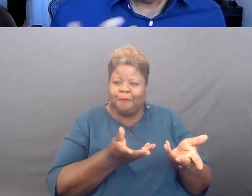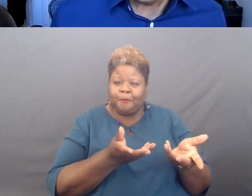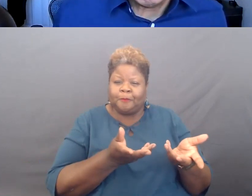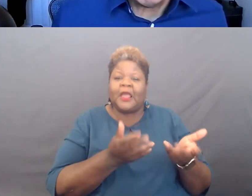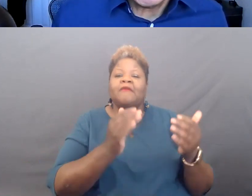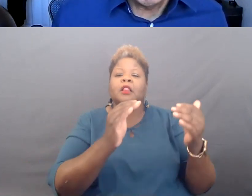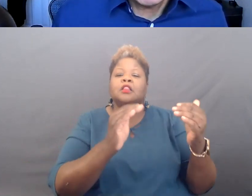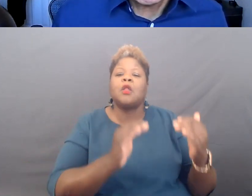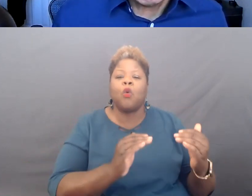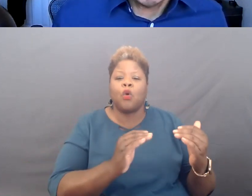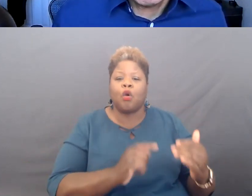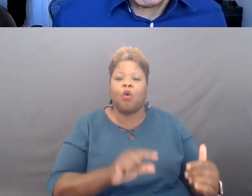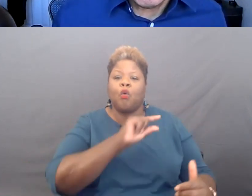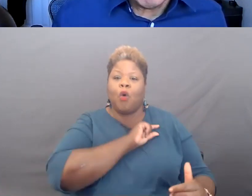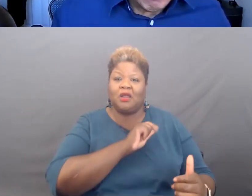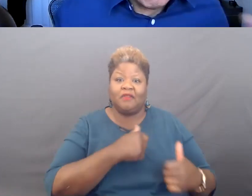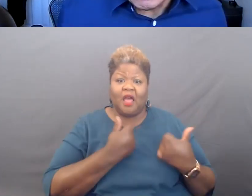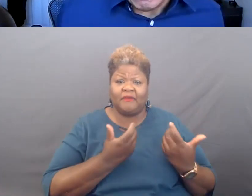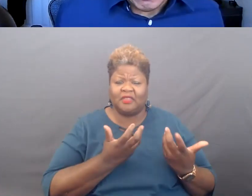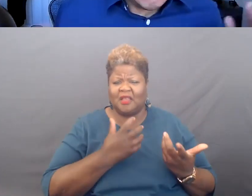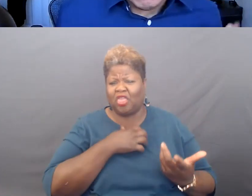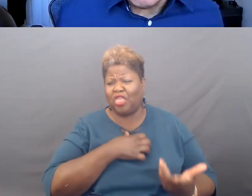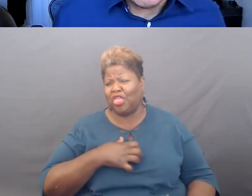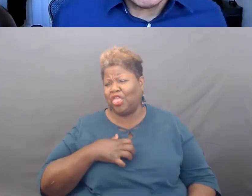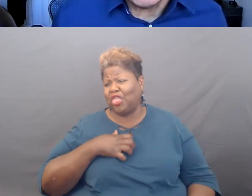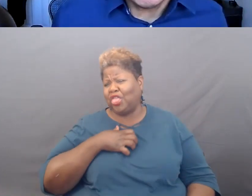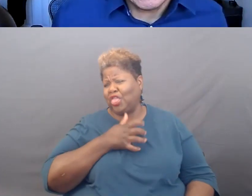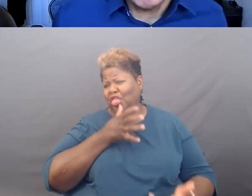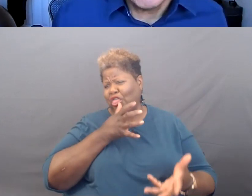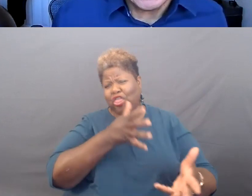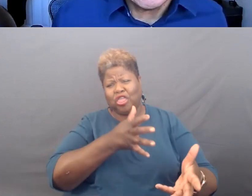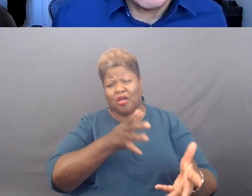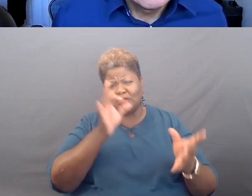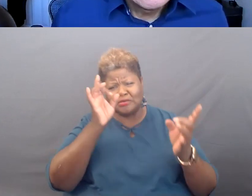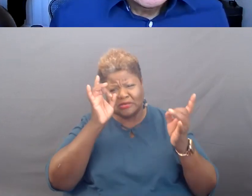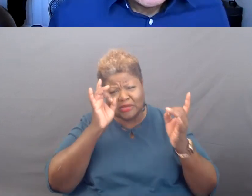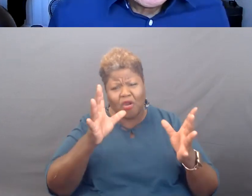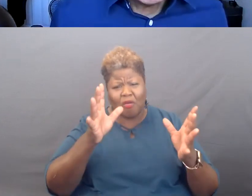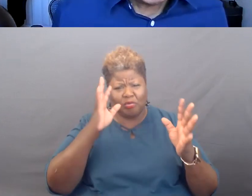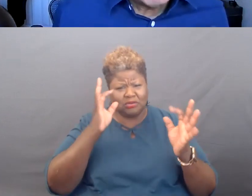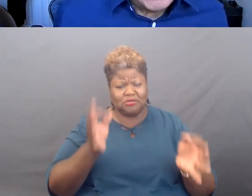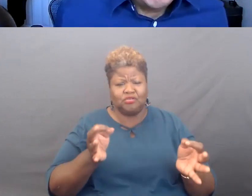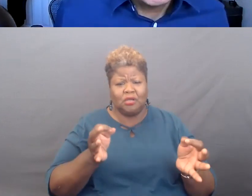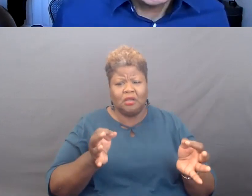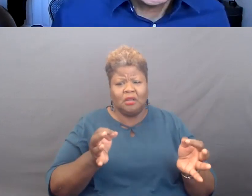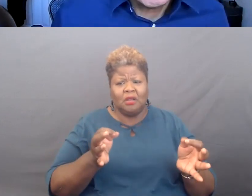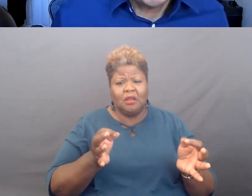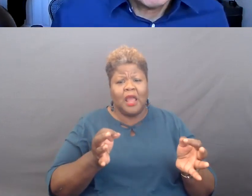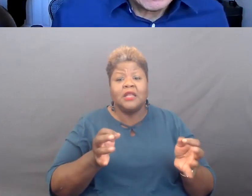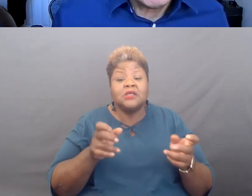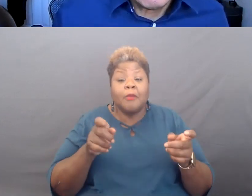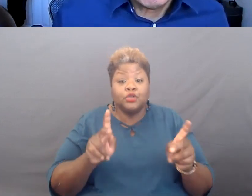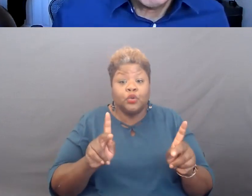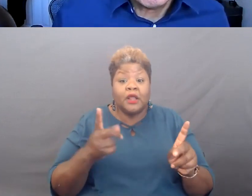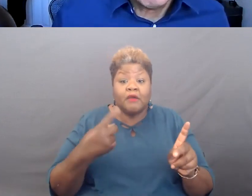lower qualities of life, which is abhorrent. It's awful. It's terrible, and it's an opportunity